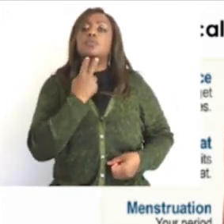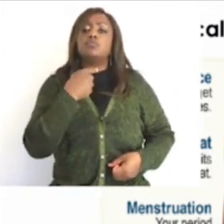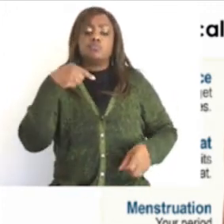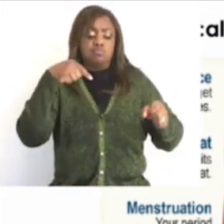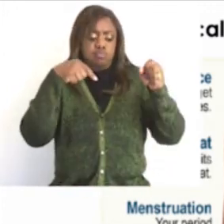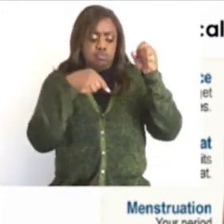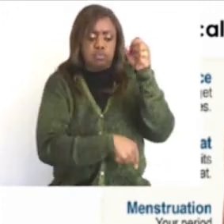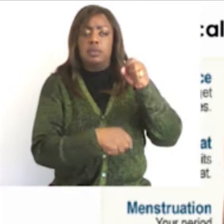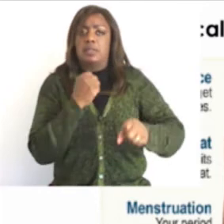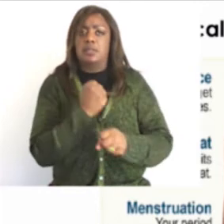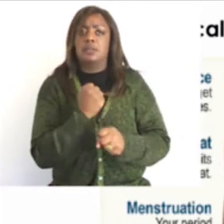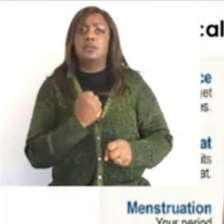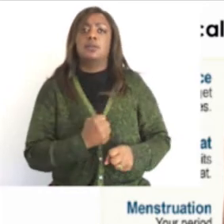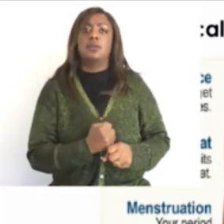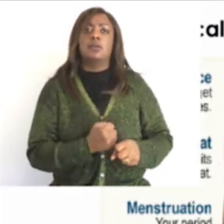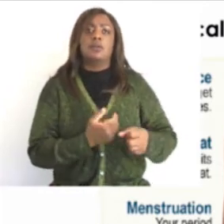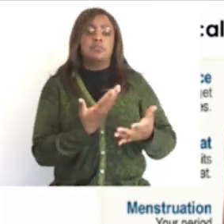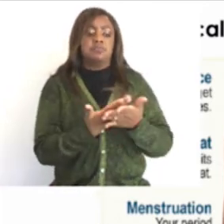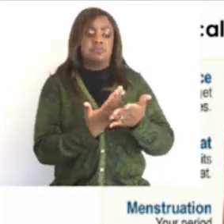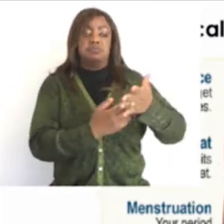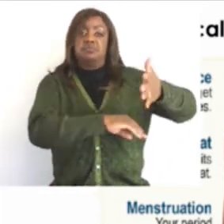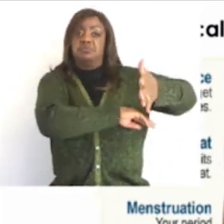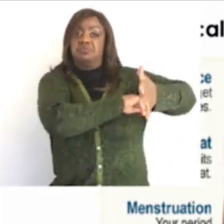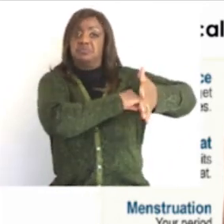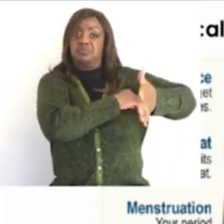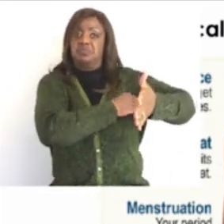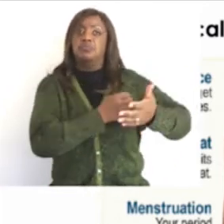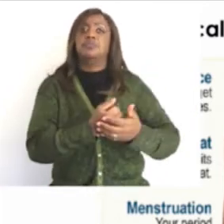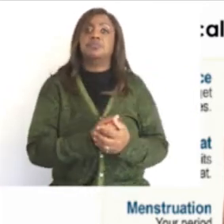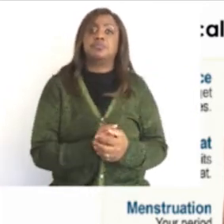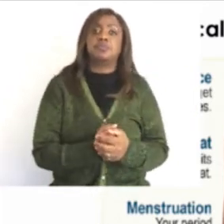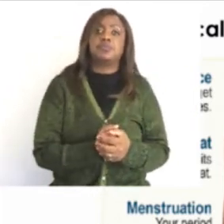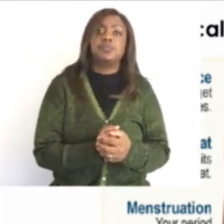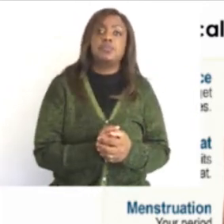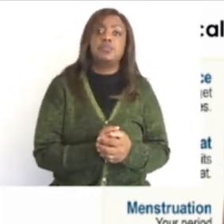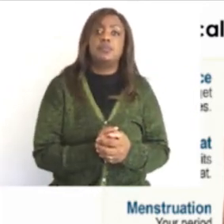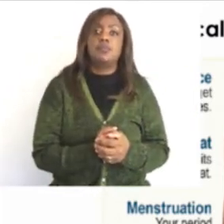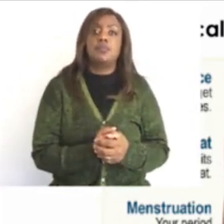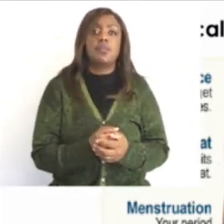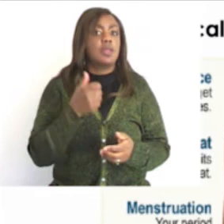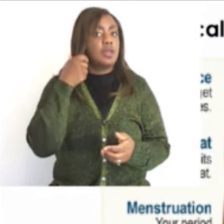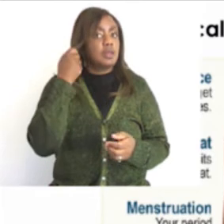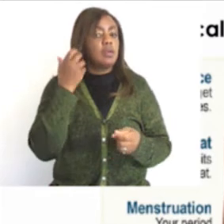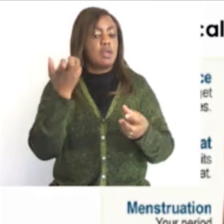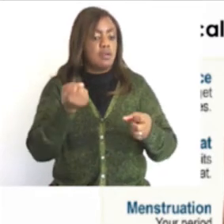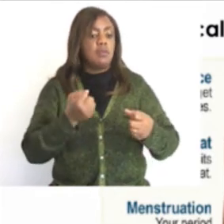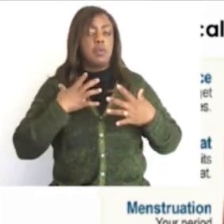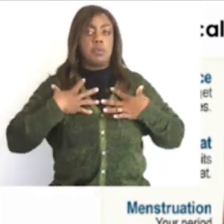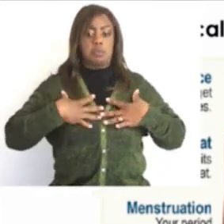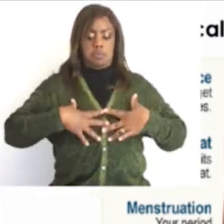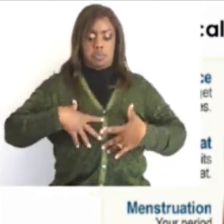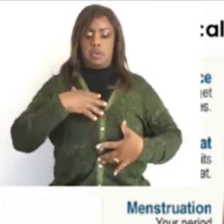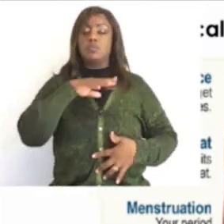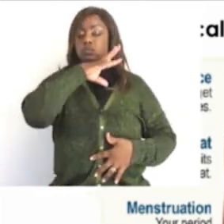deeper. Sweat, your armpits will sweat or sweat increases. Hair will grow on your face, as I